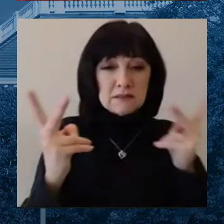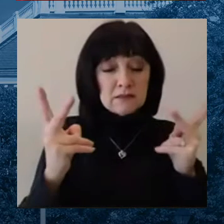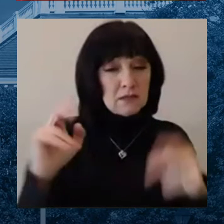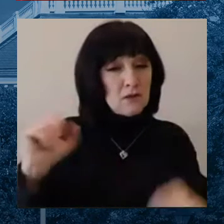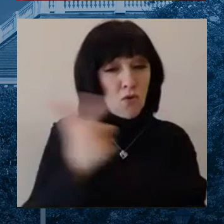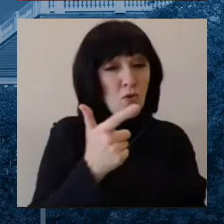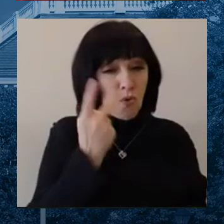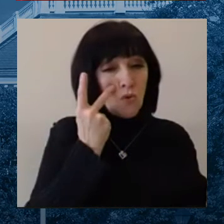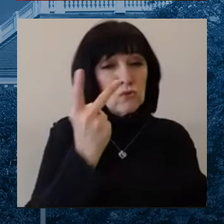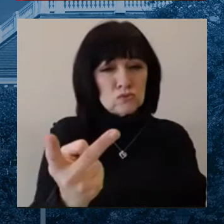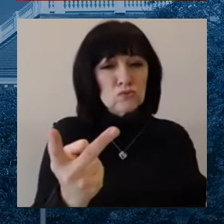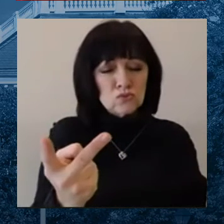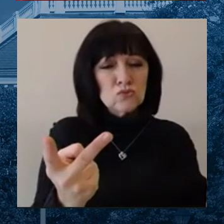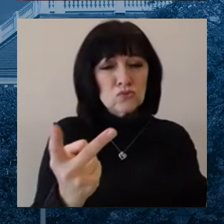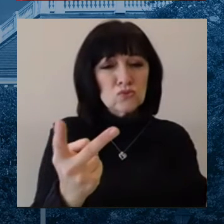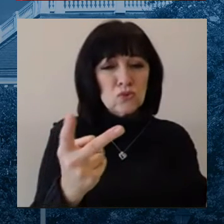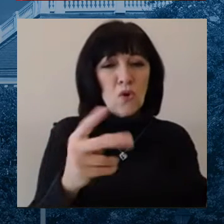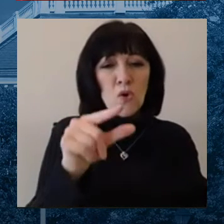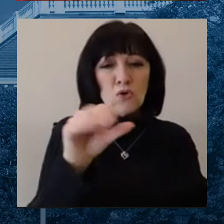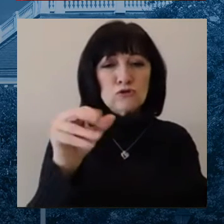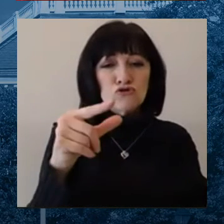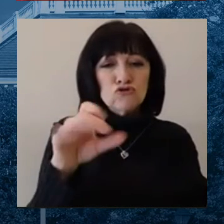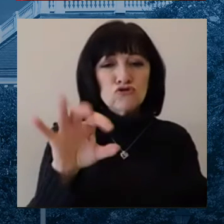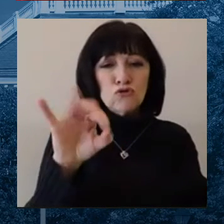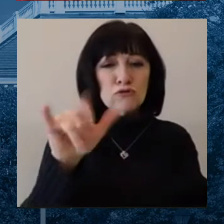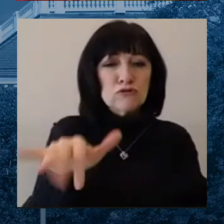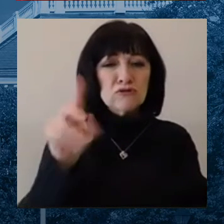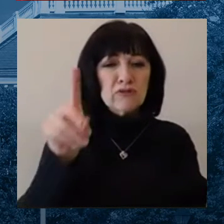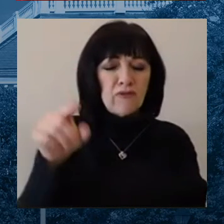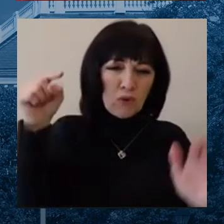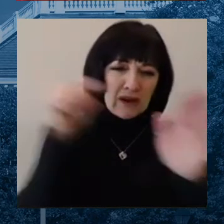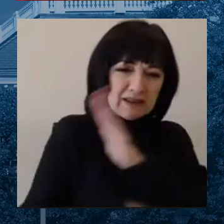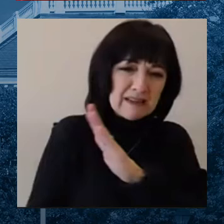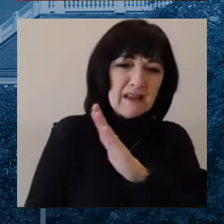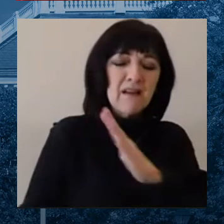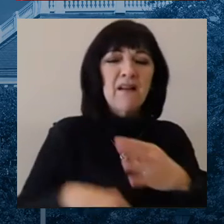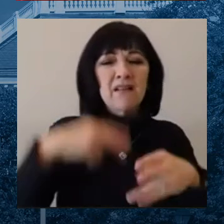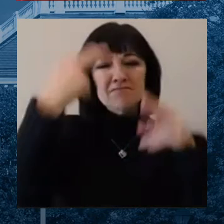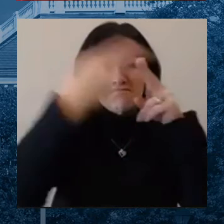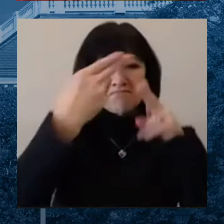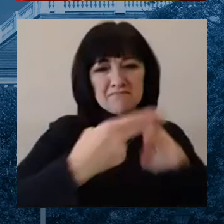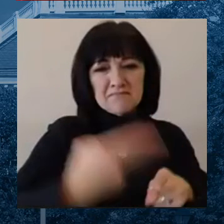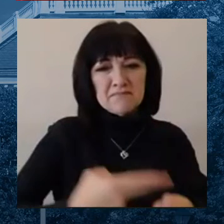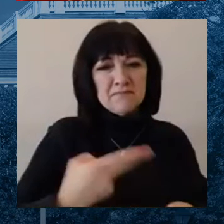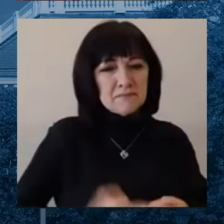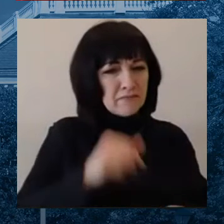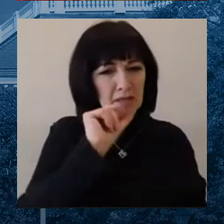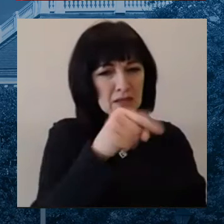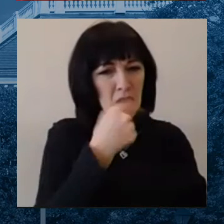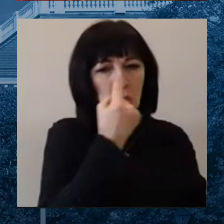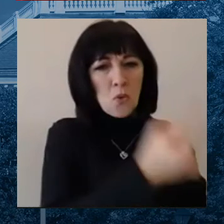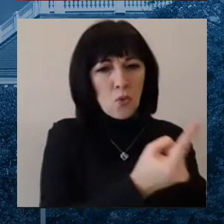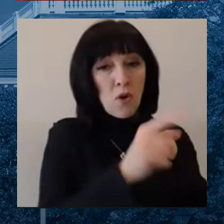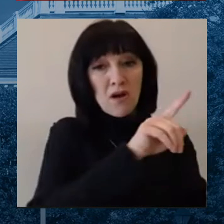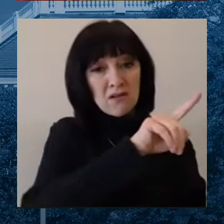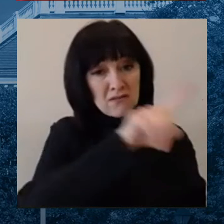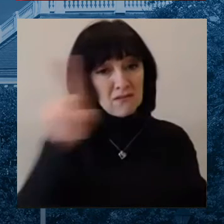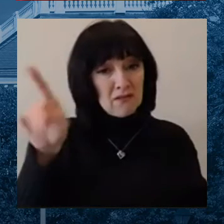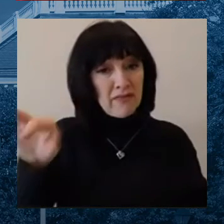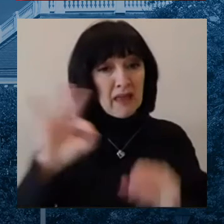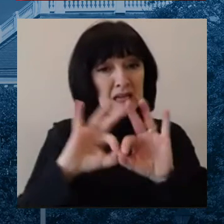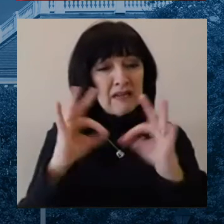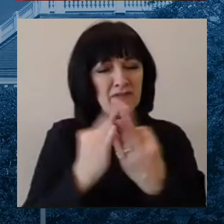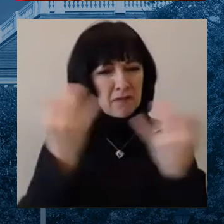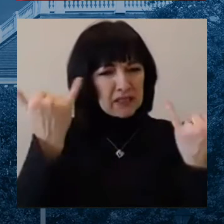of George Floyd and Ahmaud Arbery and countless others whose names and families are still mourning the tragedy